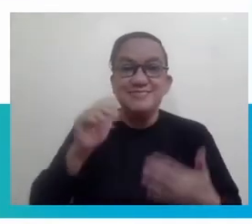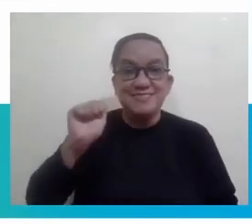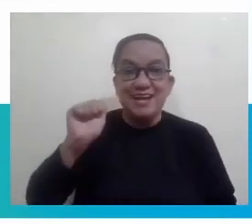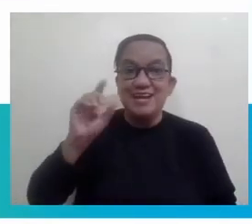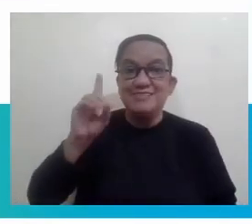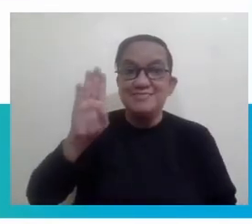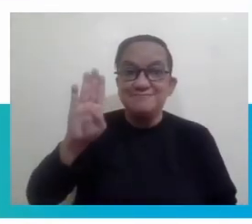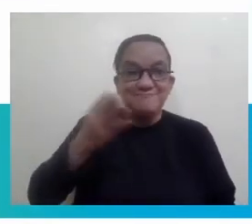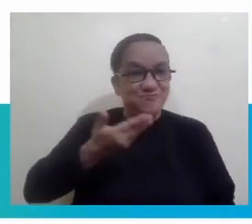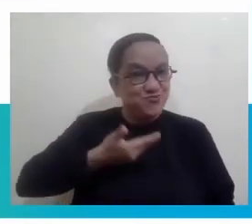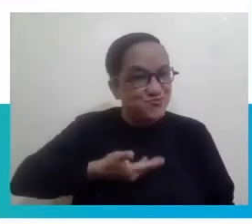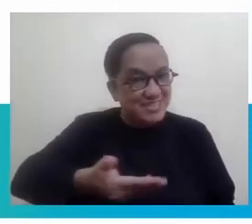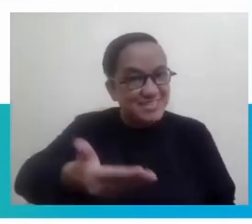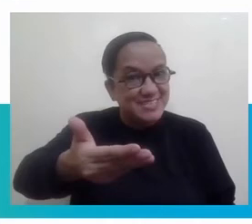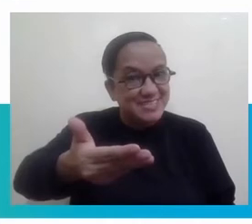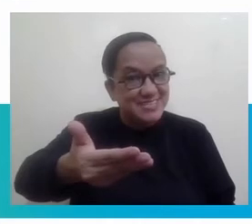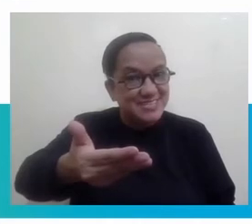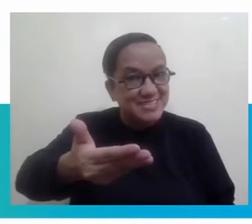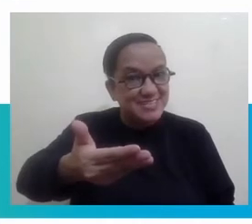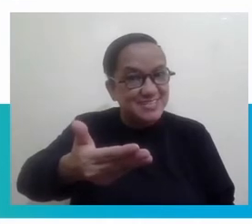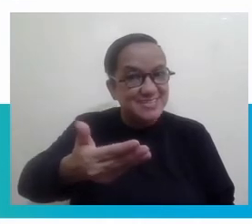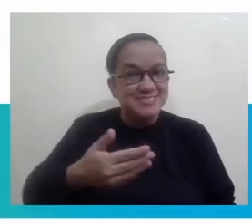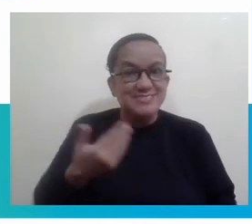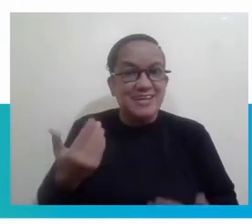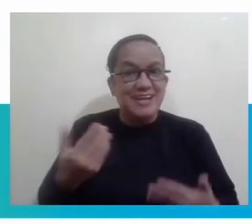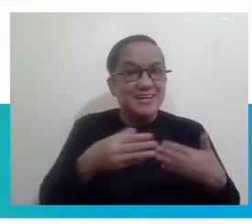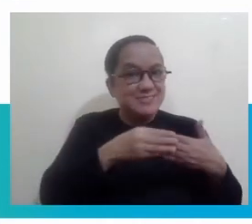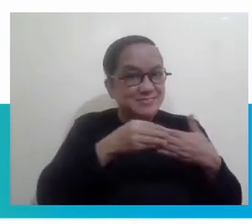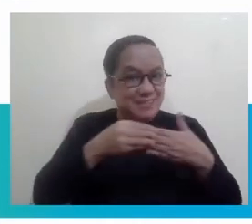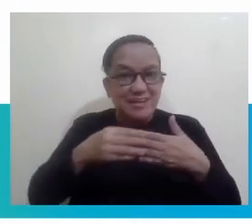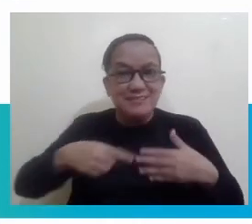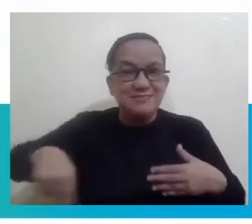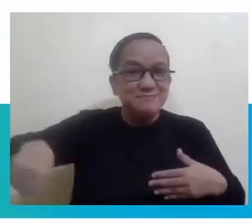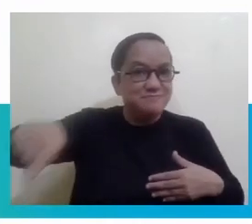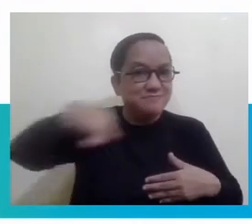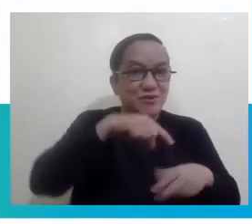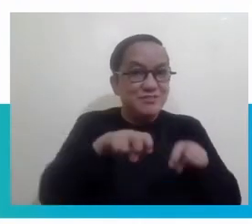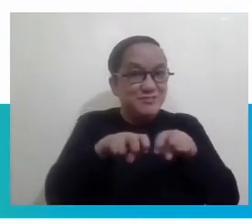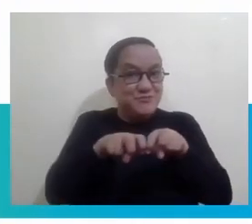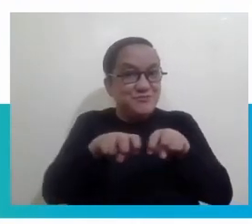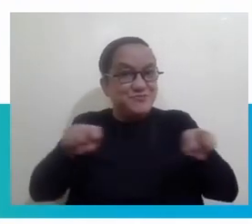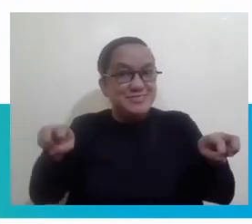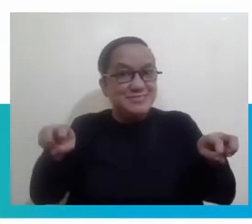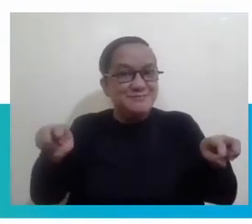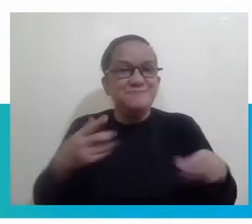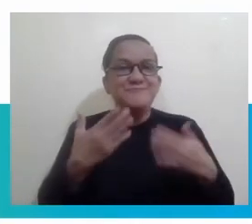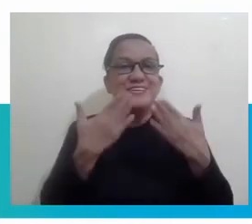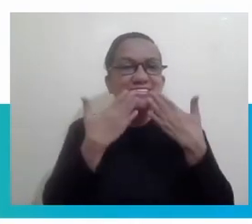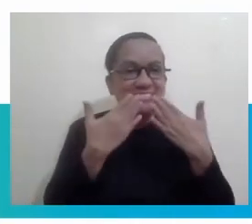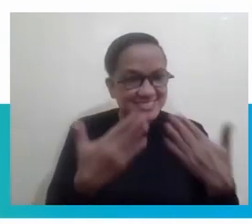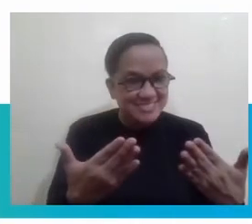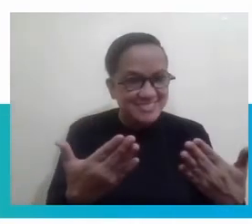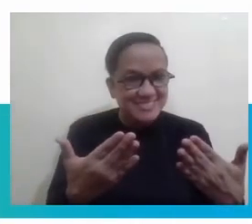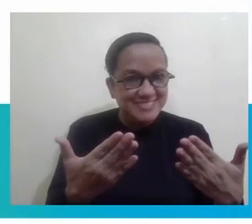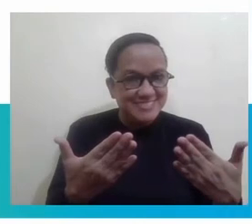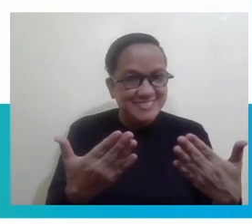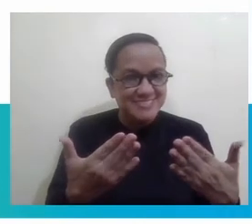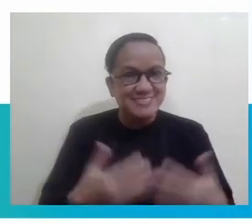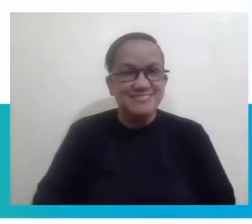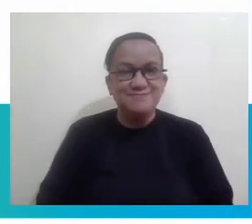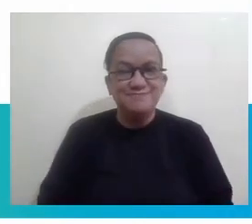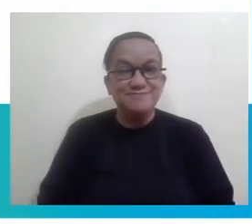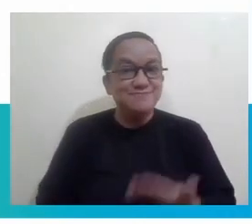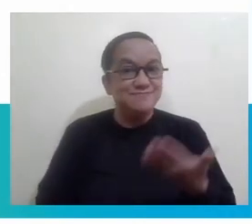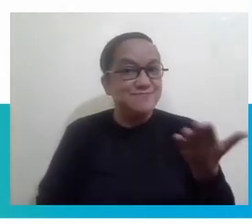for hosting this today. Thank you. Thank you. And very quickly, Ingrid, if you have one